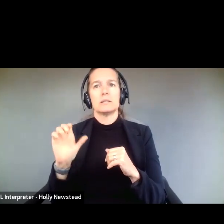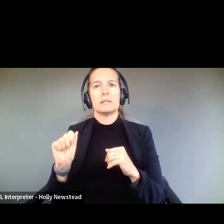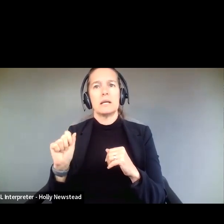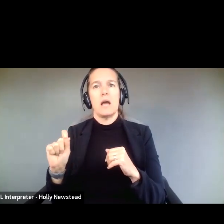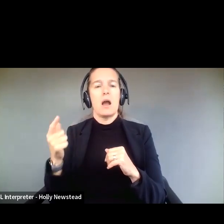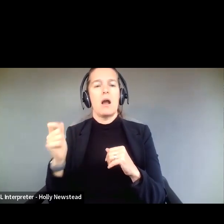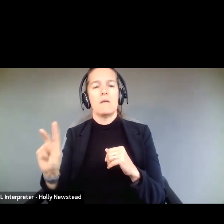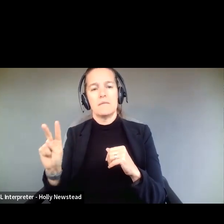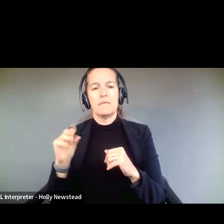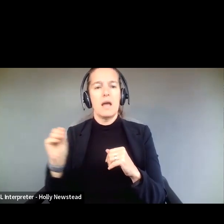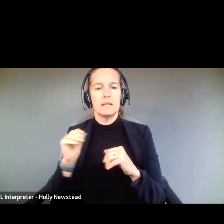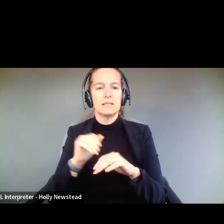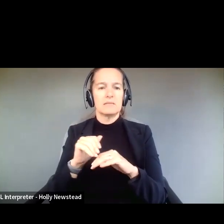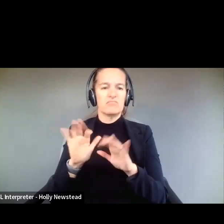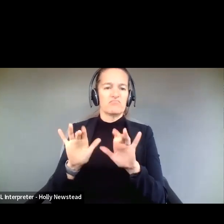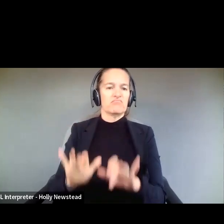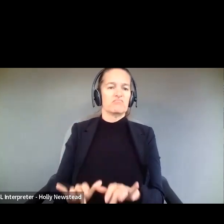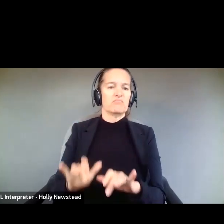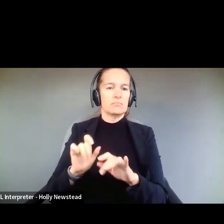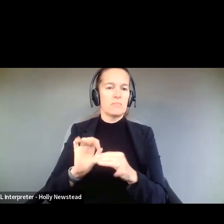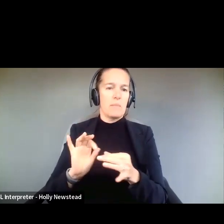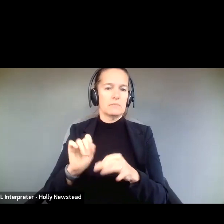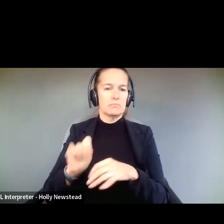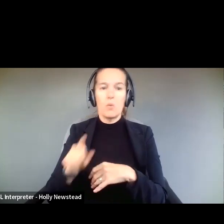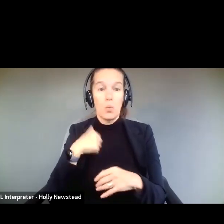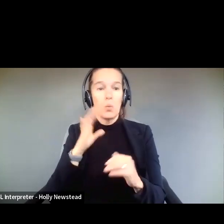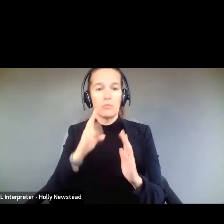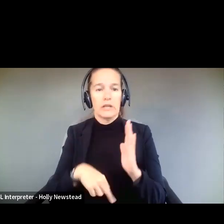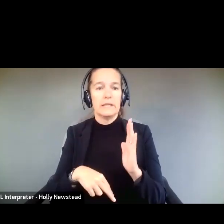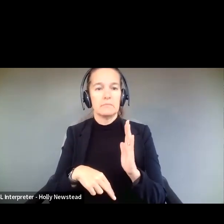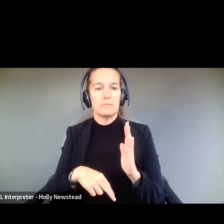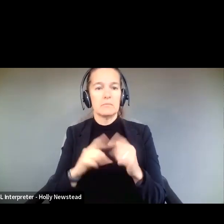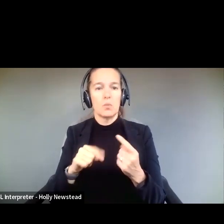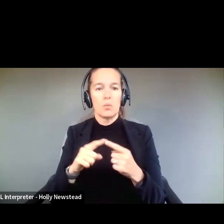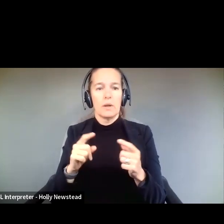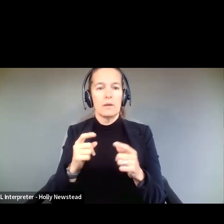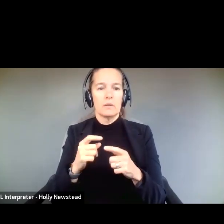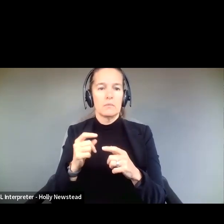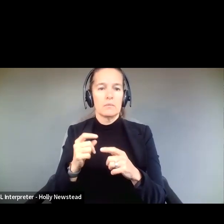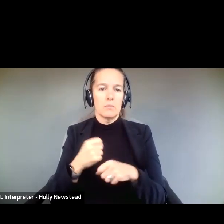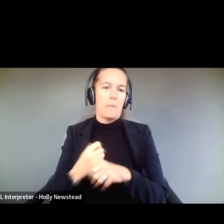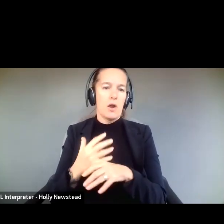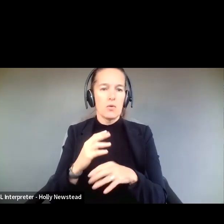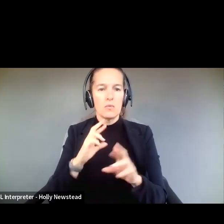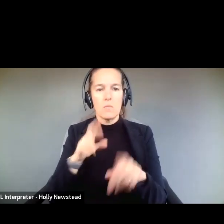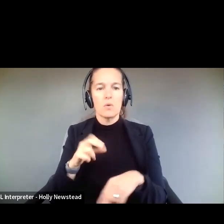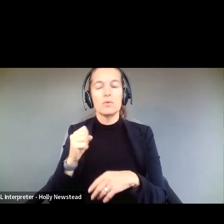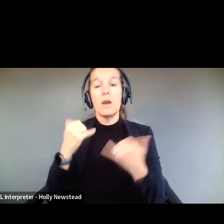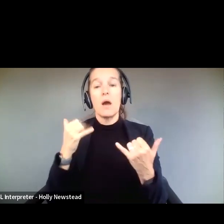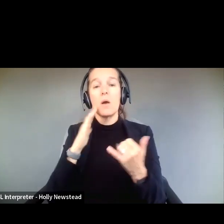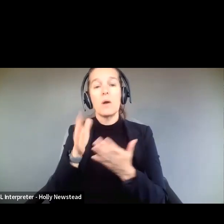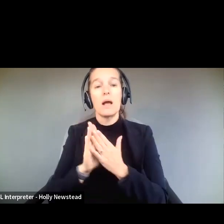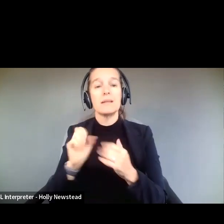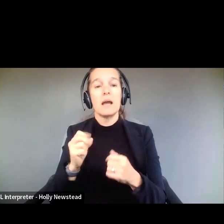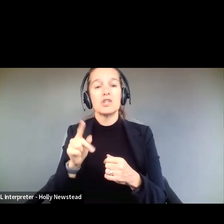littlehoover@lhc.ca.gov and submit written comment that way. It will be read as we prepare our report. So with that, I will ask Ashley